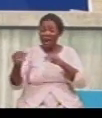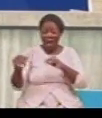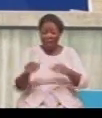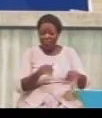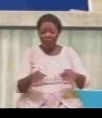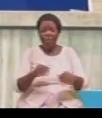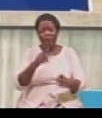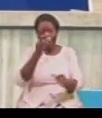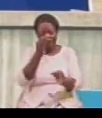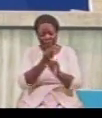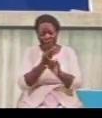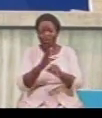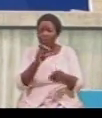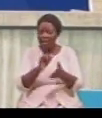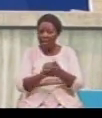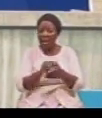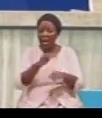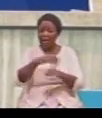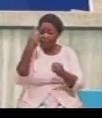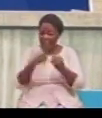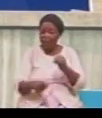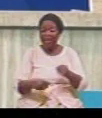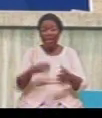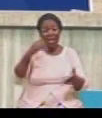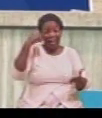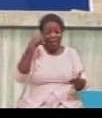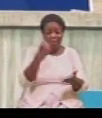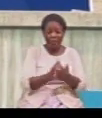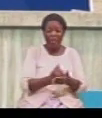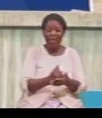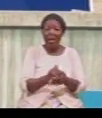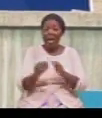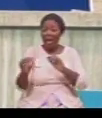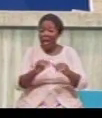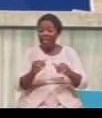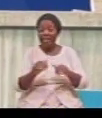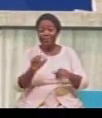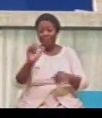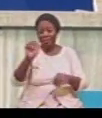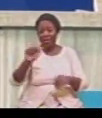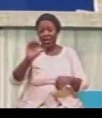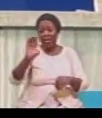so that at the final amen, active faith